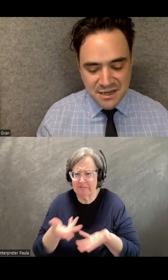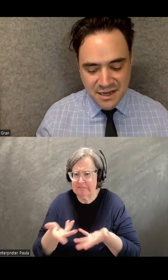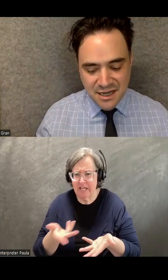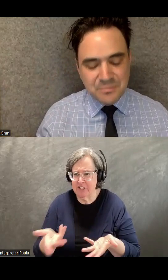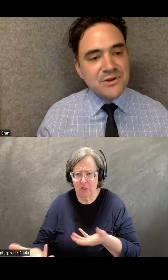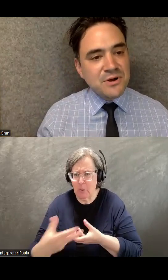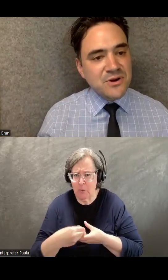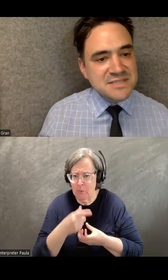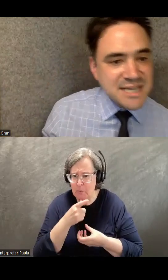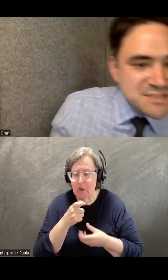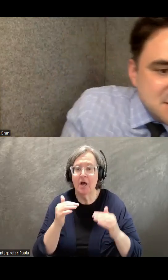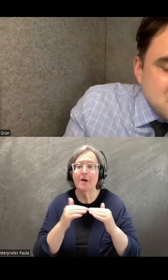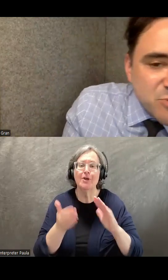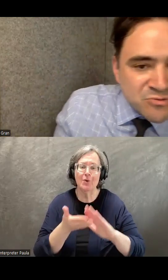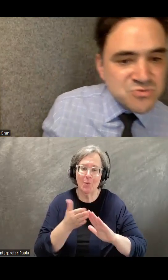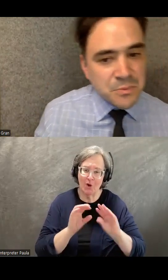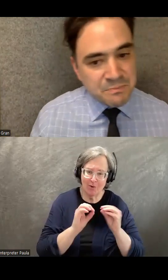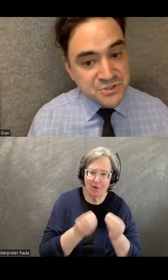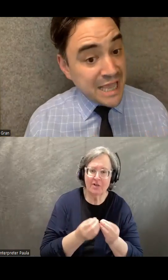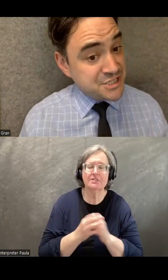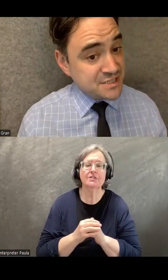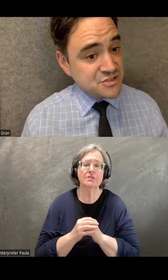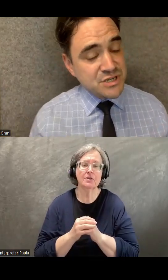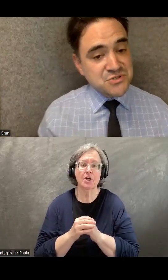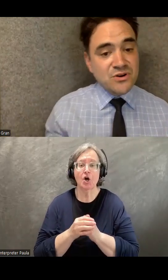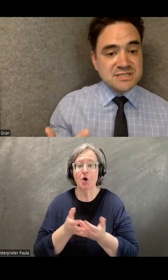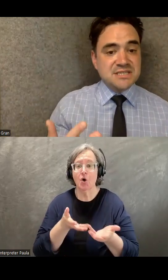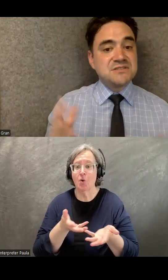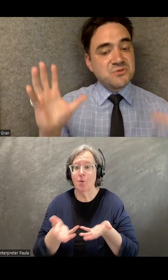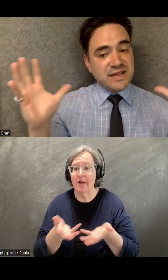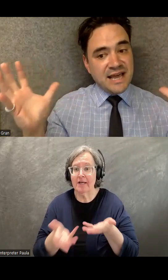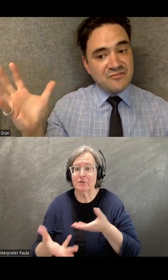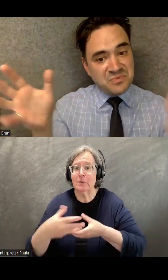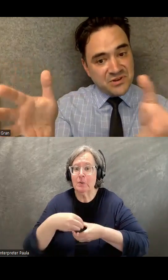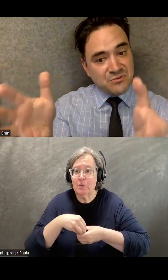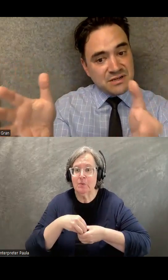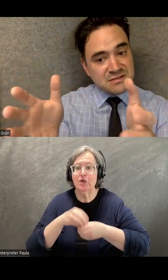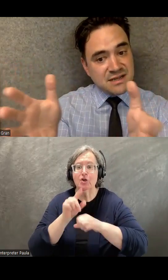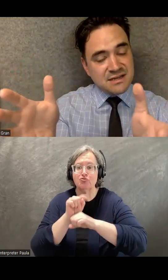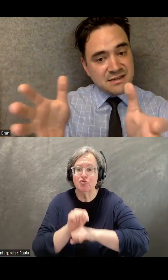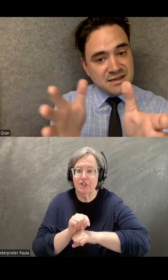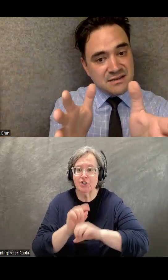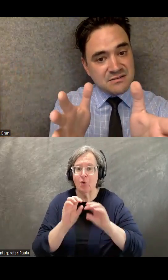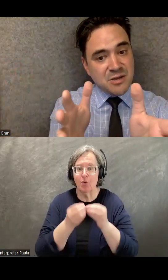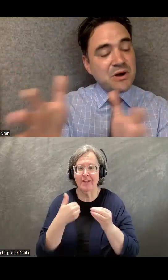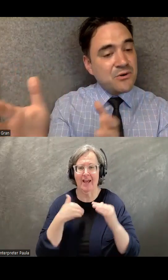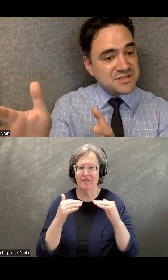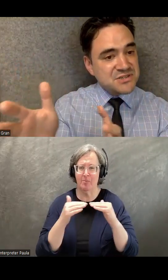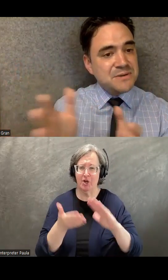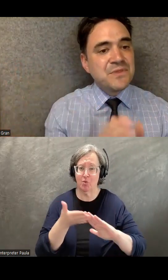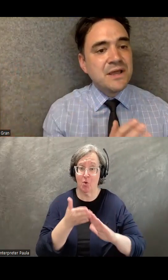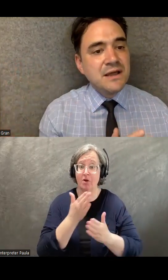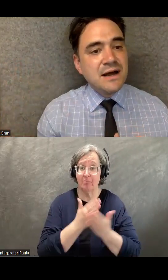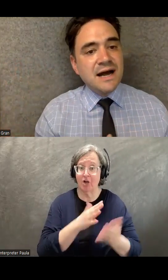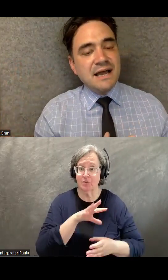engaging peer-run organizations, or we're engaging traditional organizations where they have peer-run components